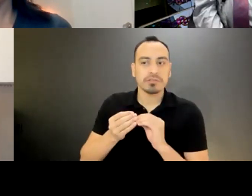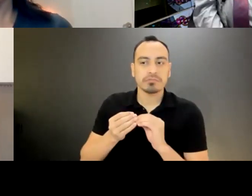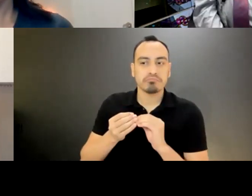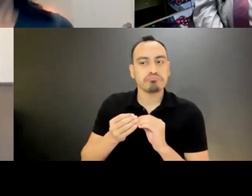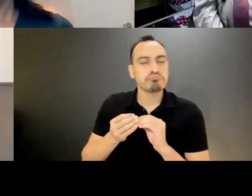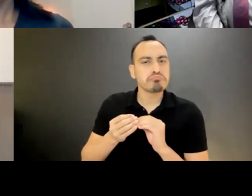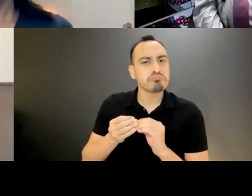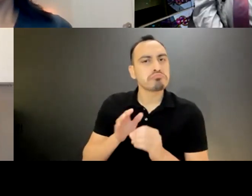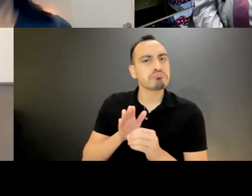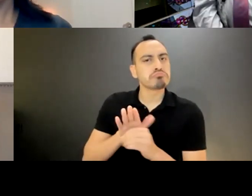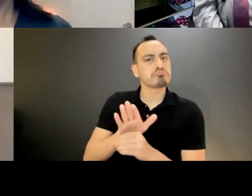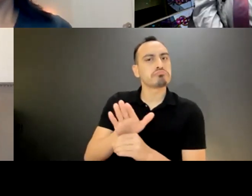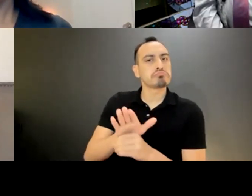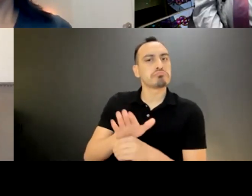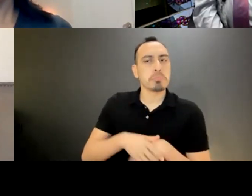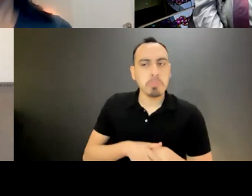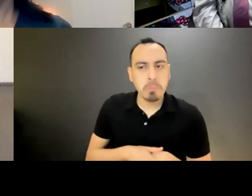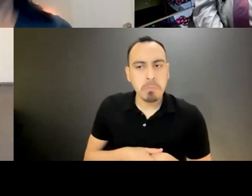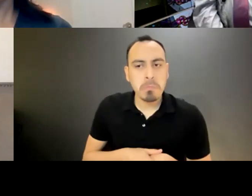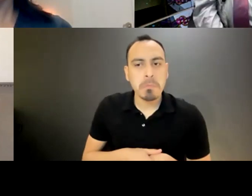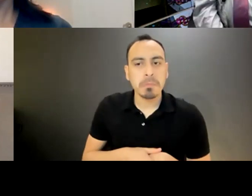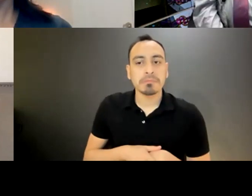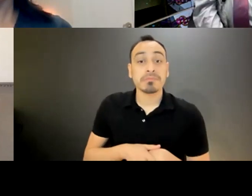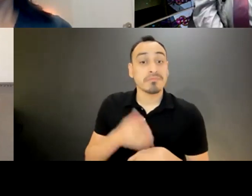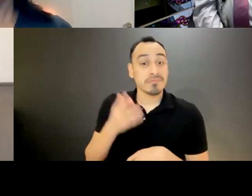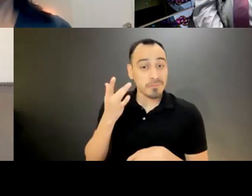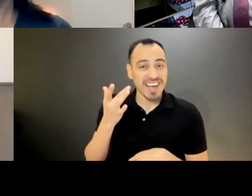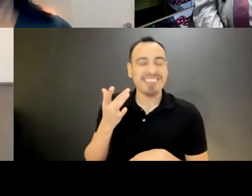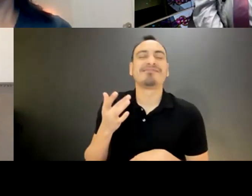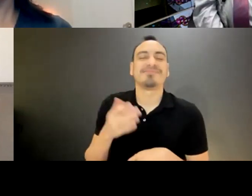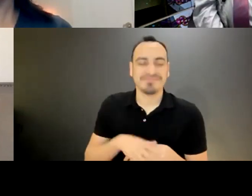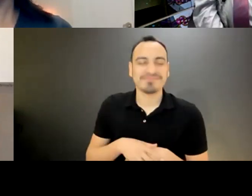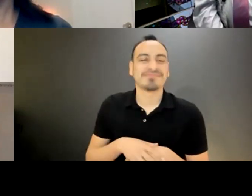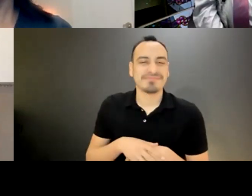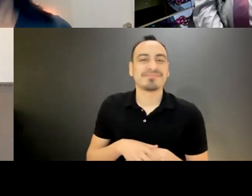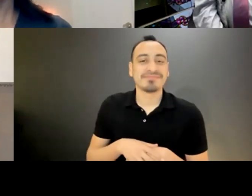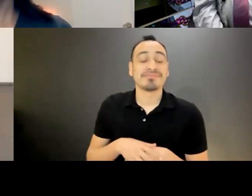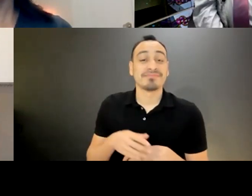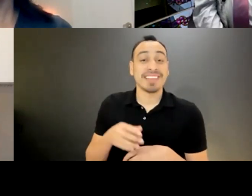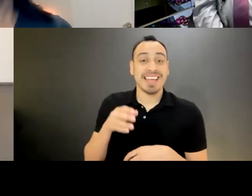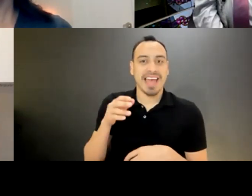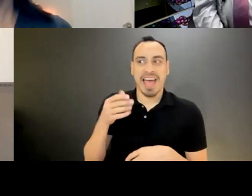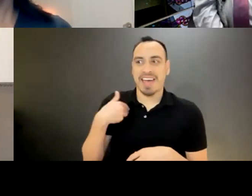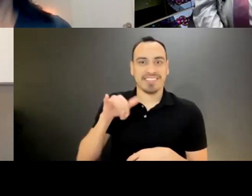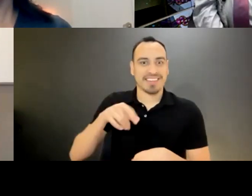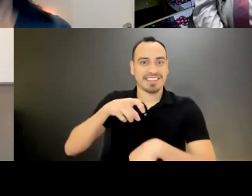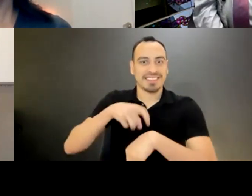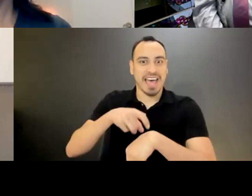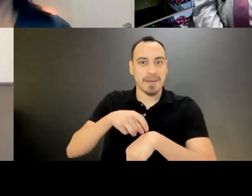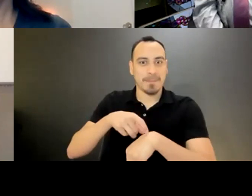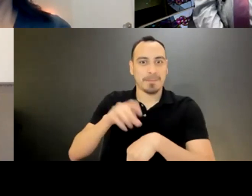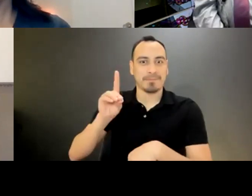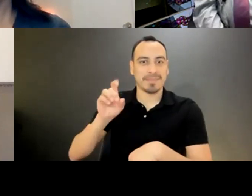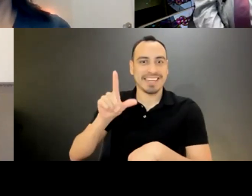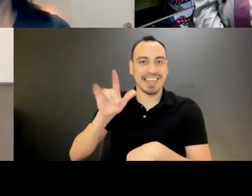are good, because there is a delay with once the data is inputted to actually be able to